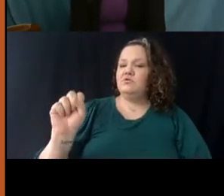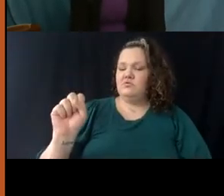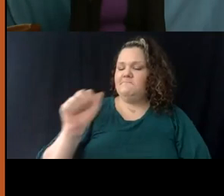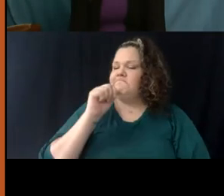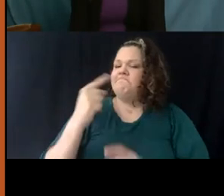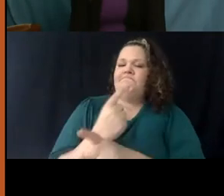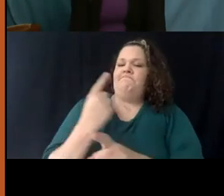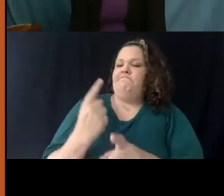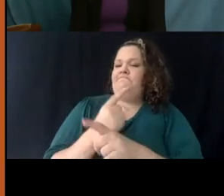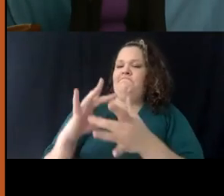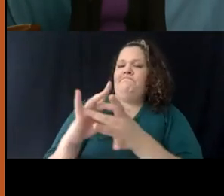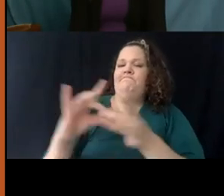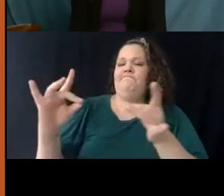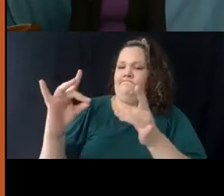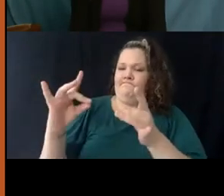article.